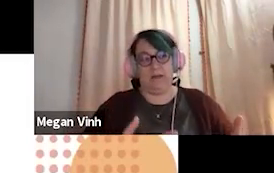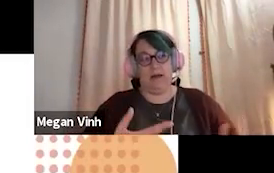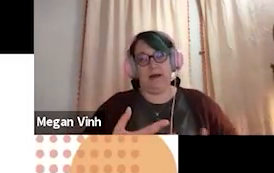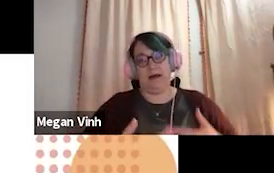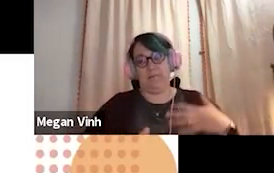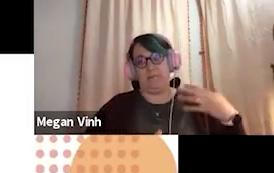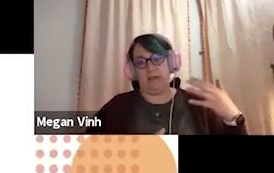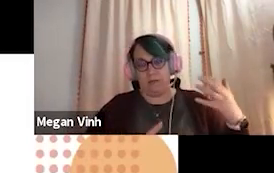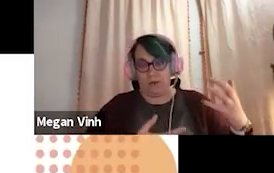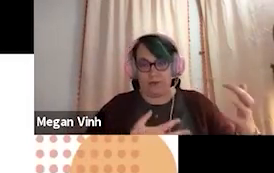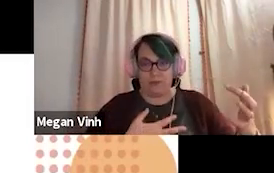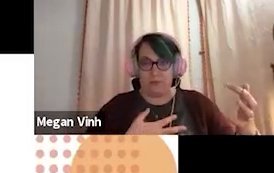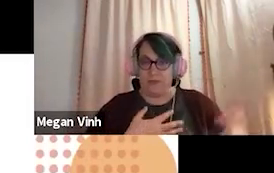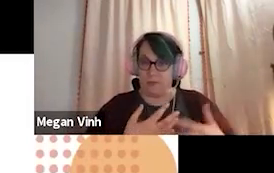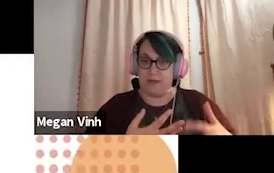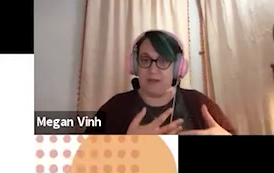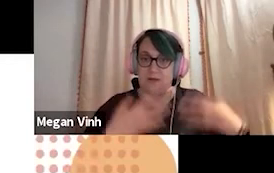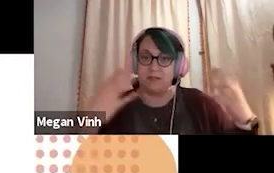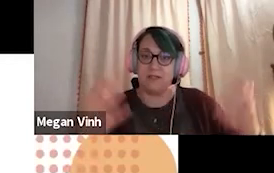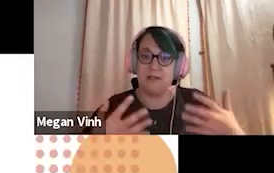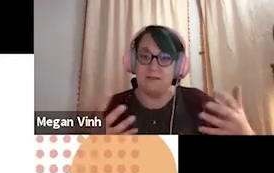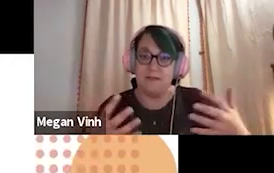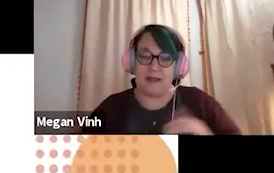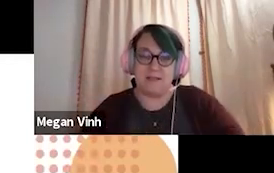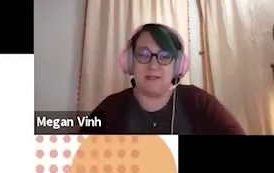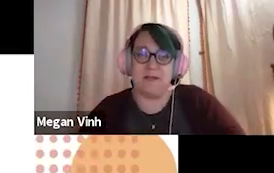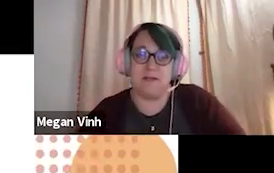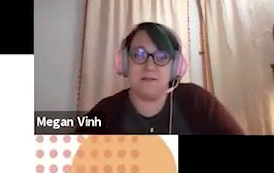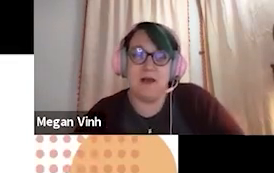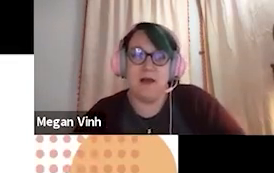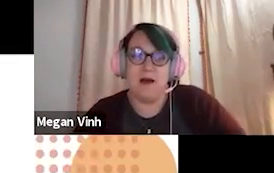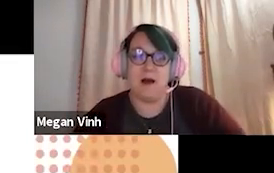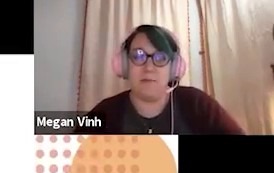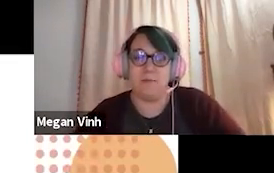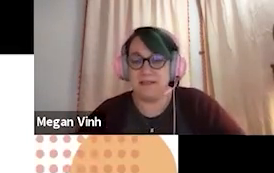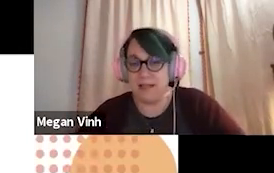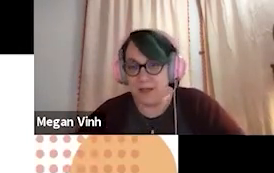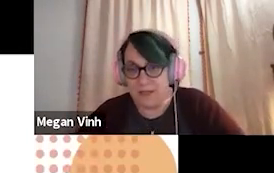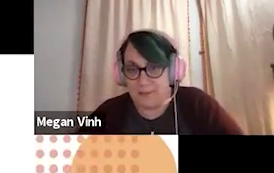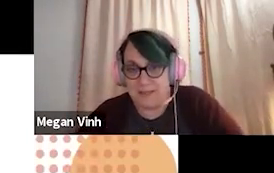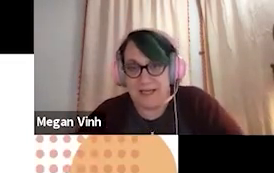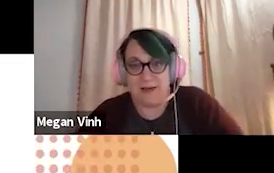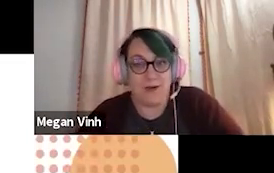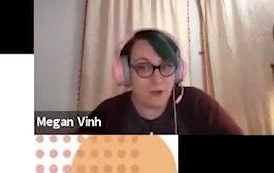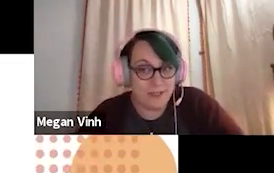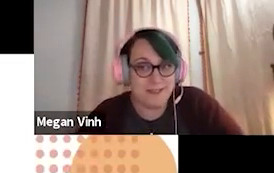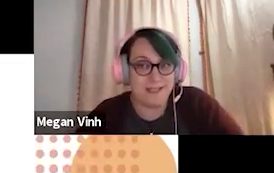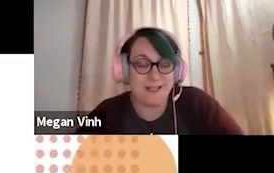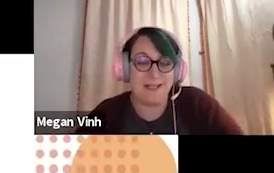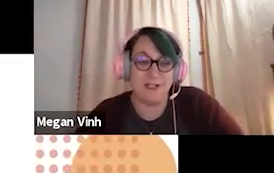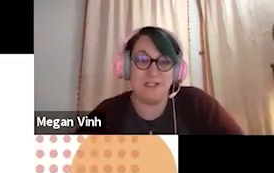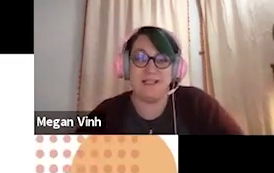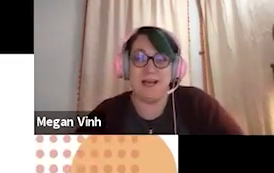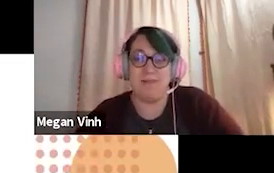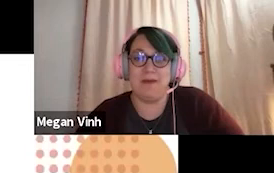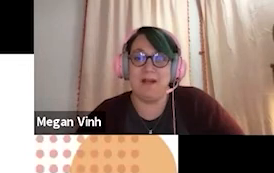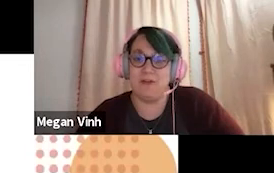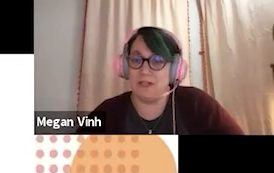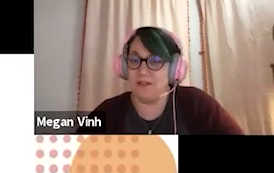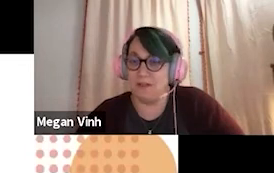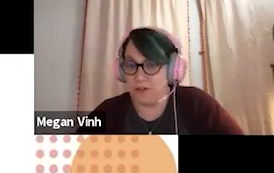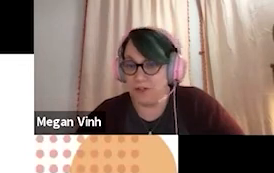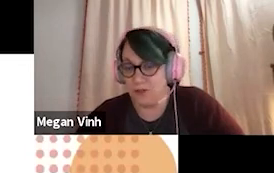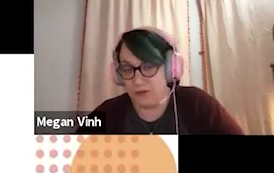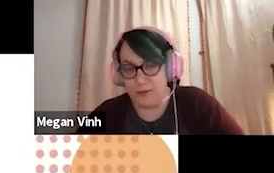engaging with their peers in these activities? Because like we keep saying, all kids can engage in STEM. And